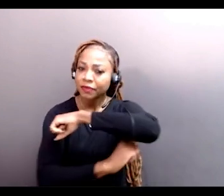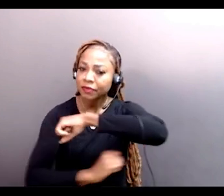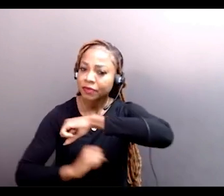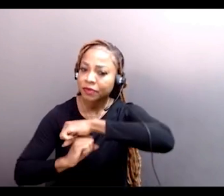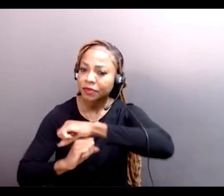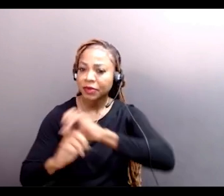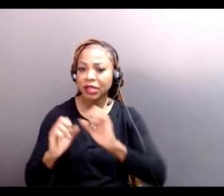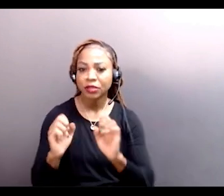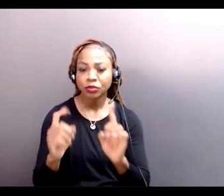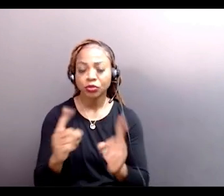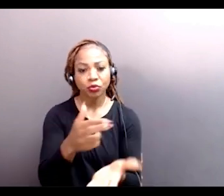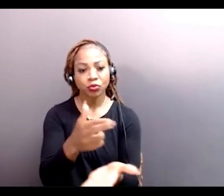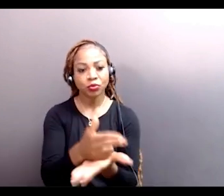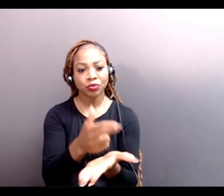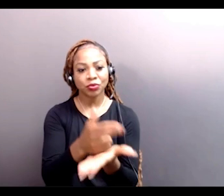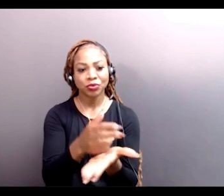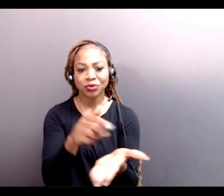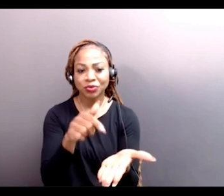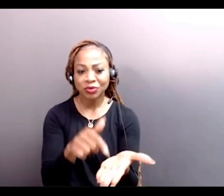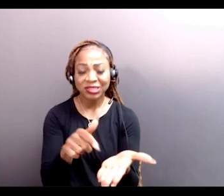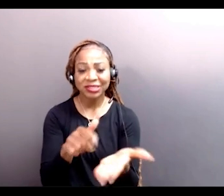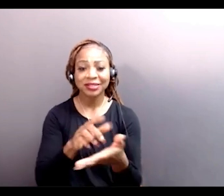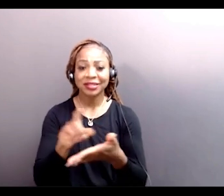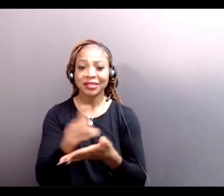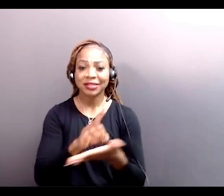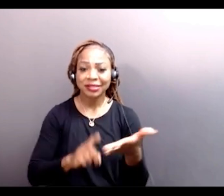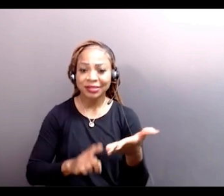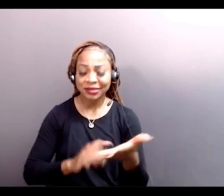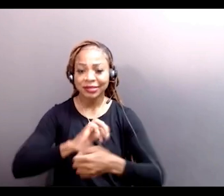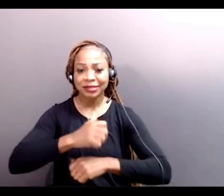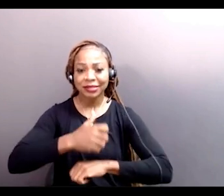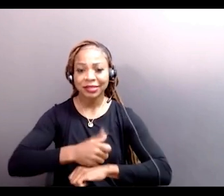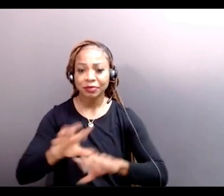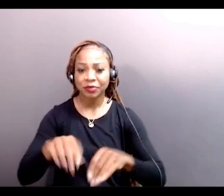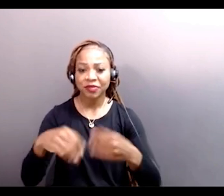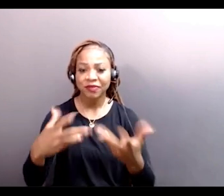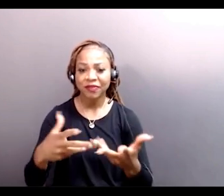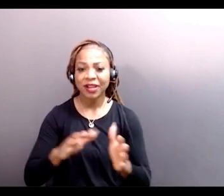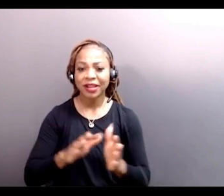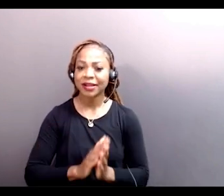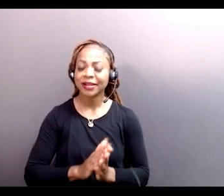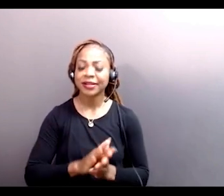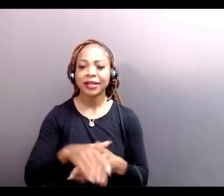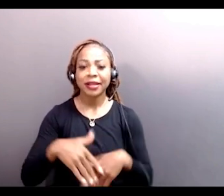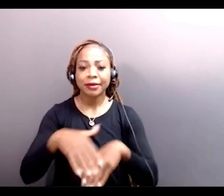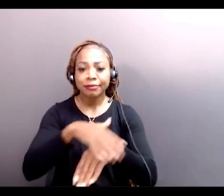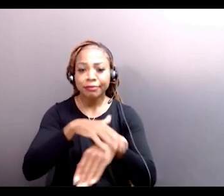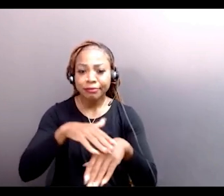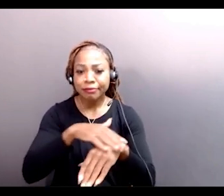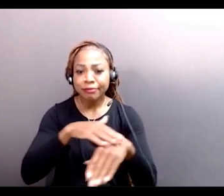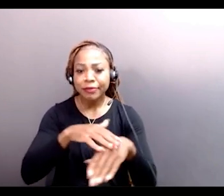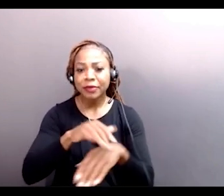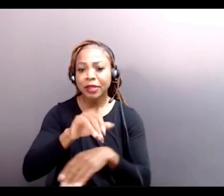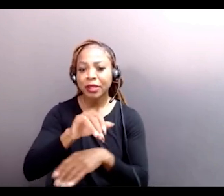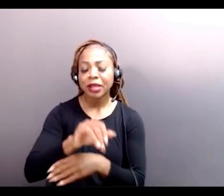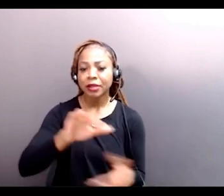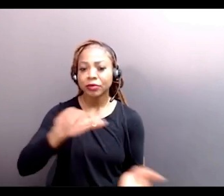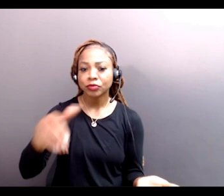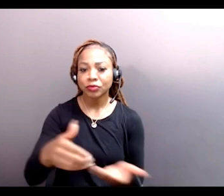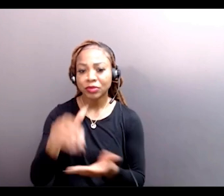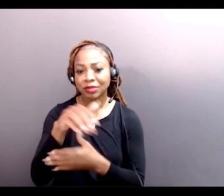foundational educational resource. It is designed to really provide an introduction to anti-Black racism in